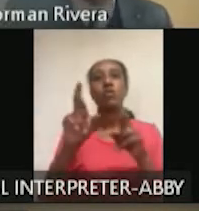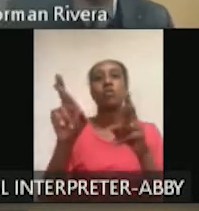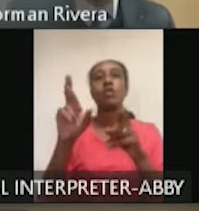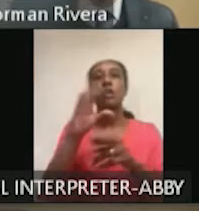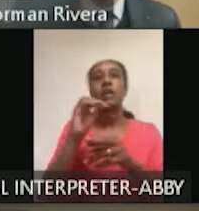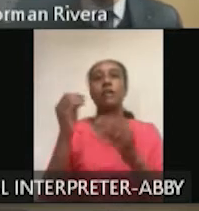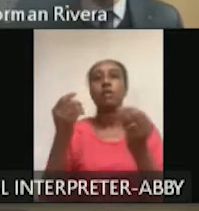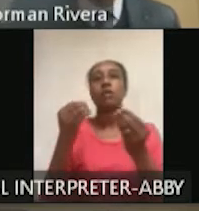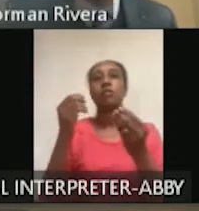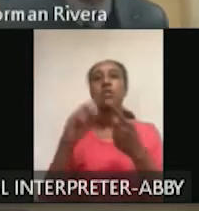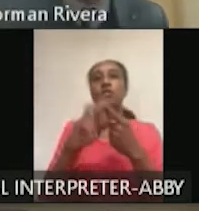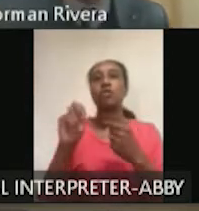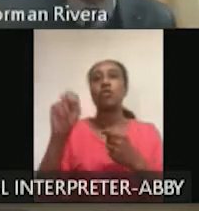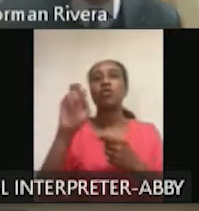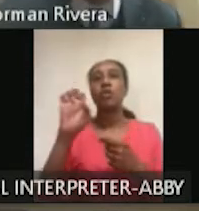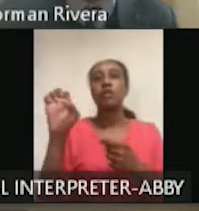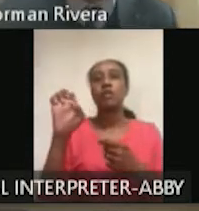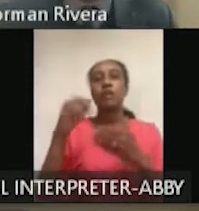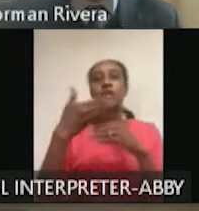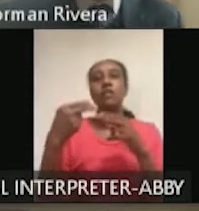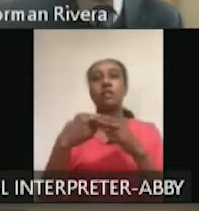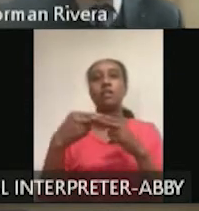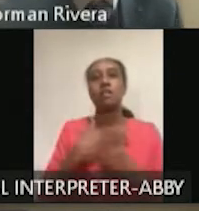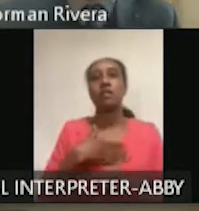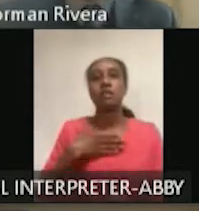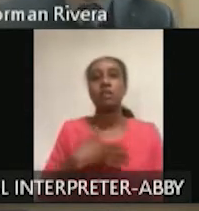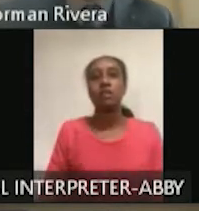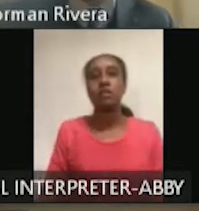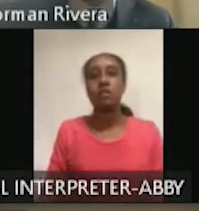to the northeast. Next slide, please.